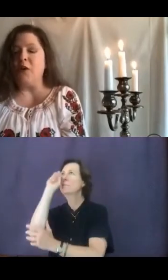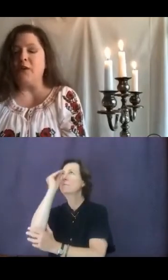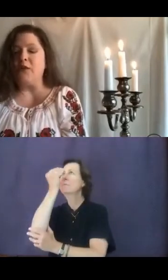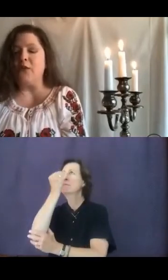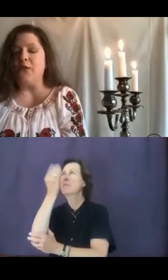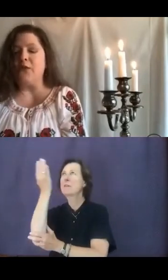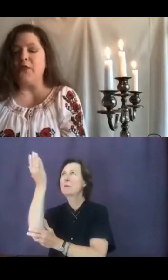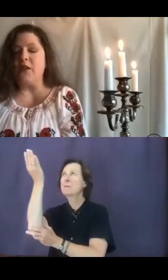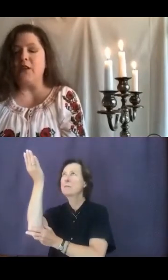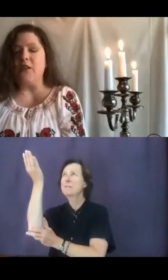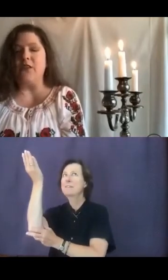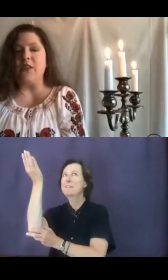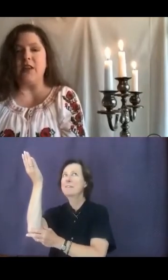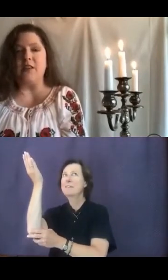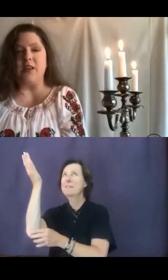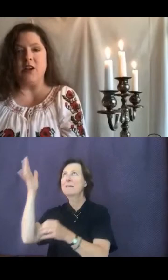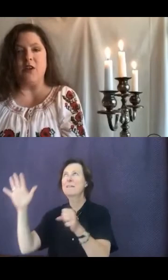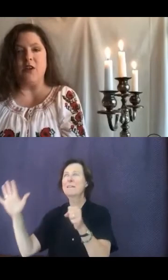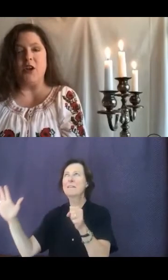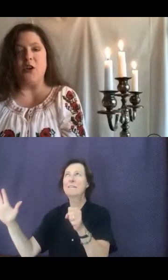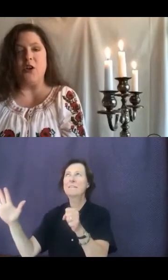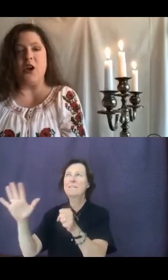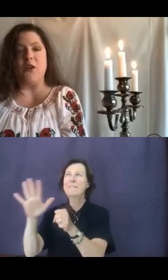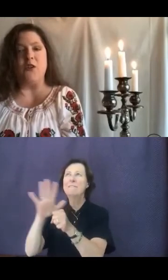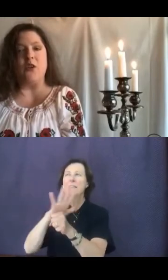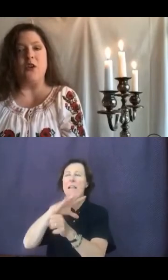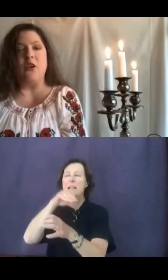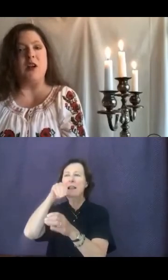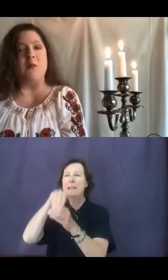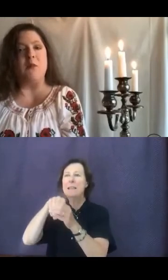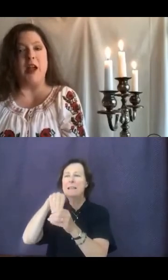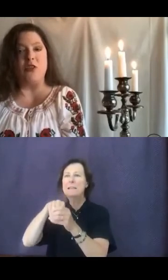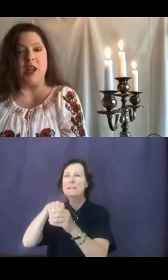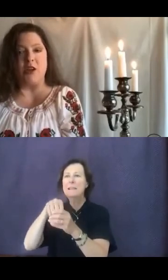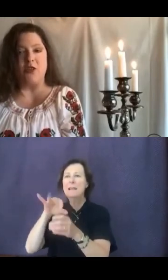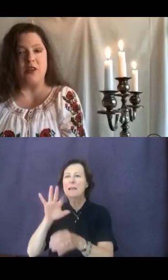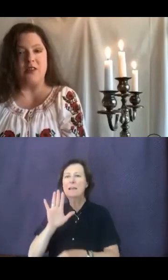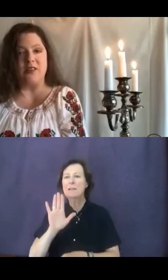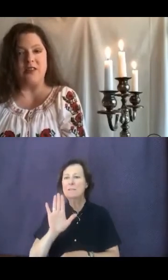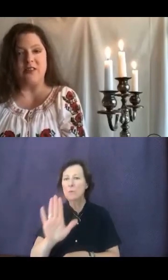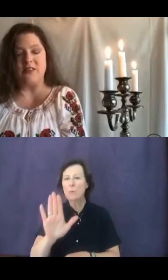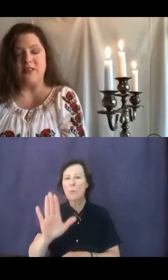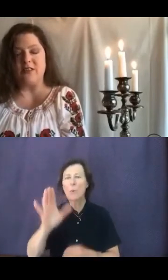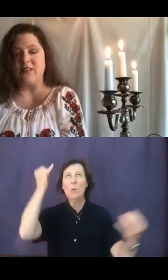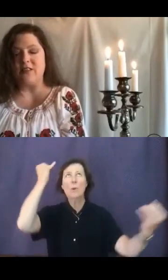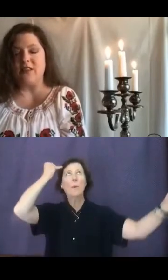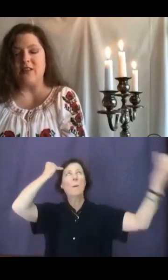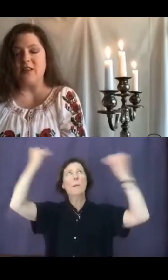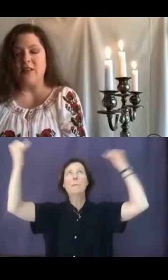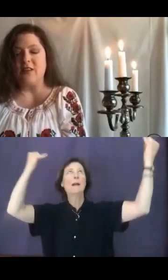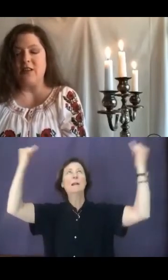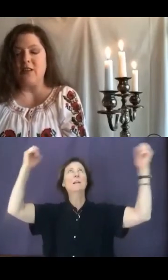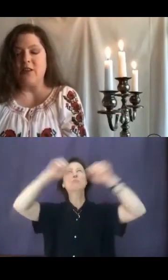Allow it to fill the interior of your imagination.